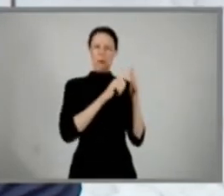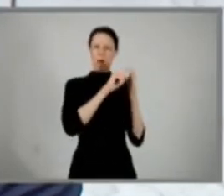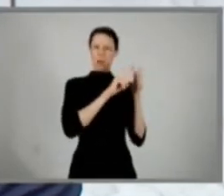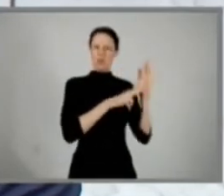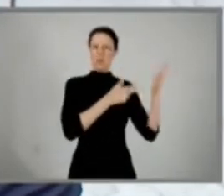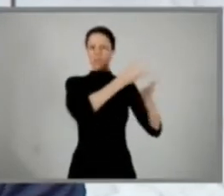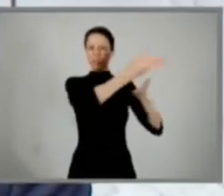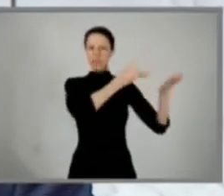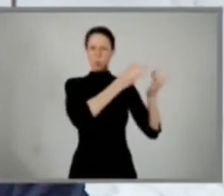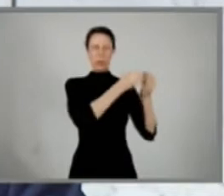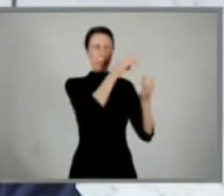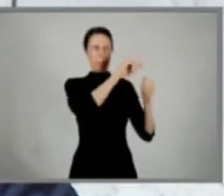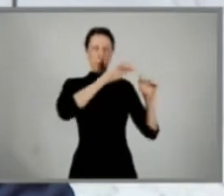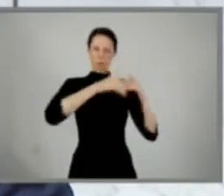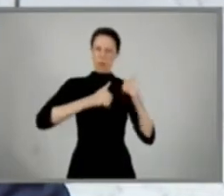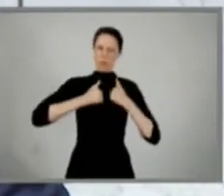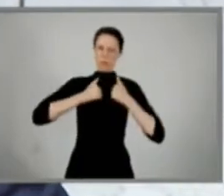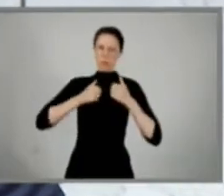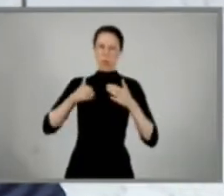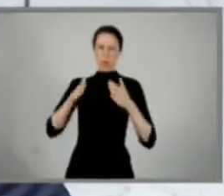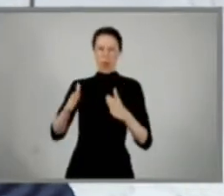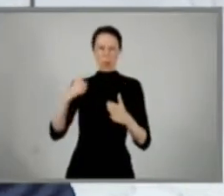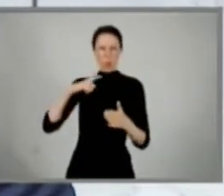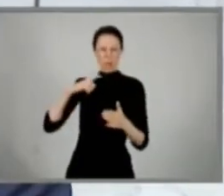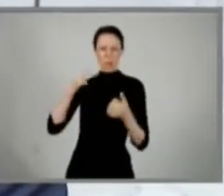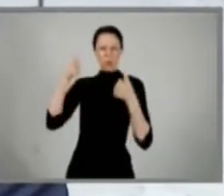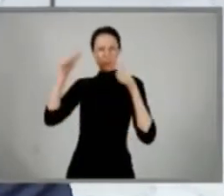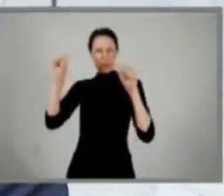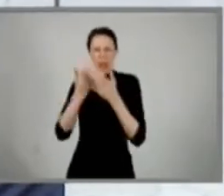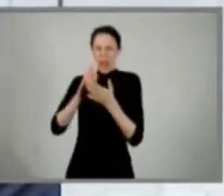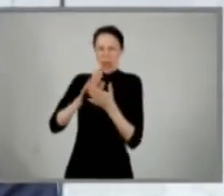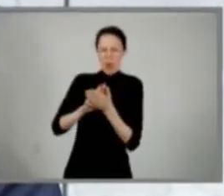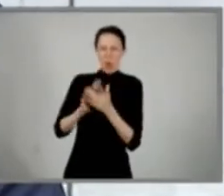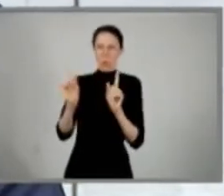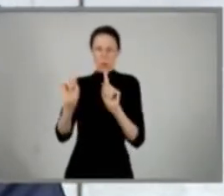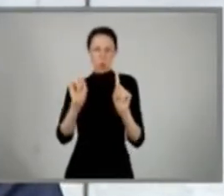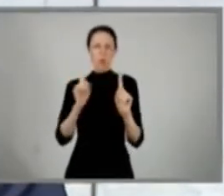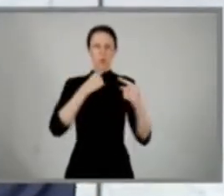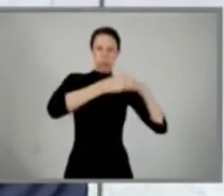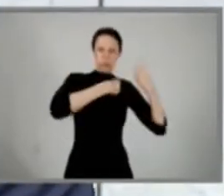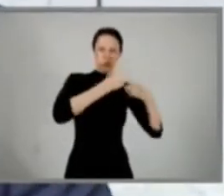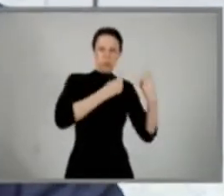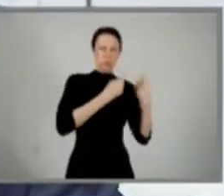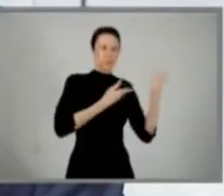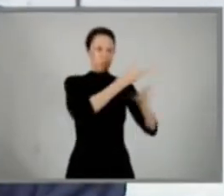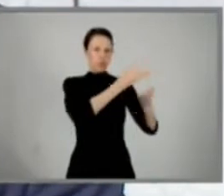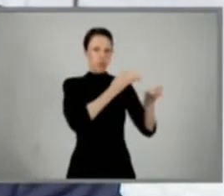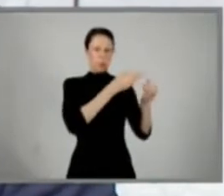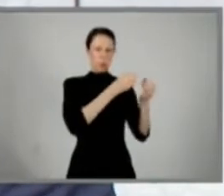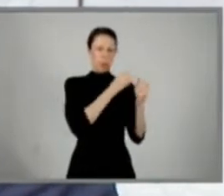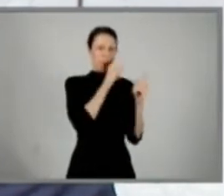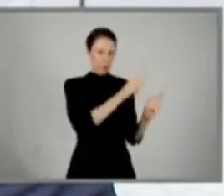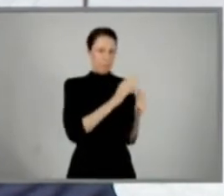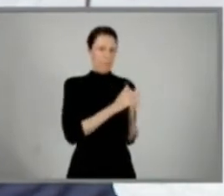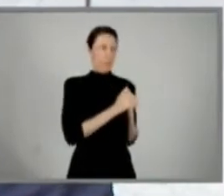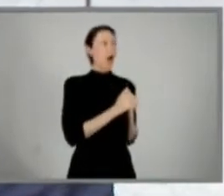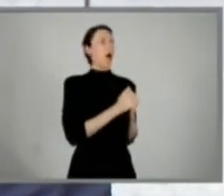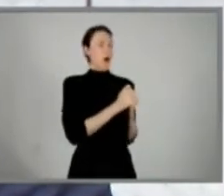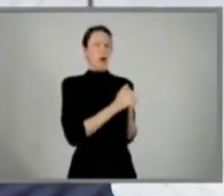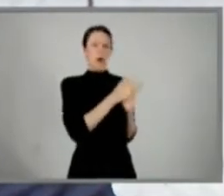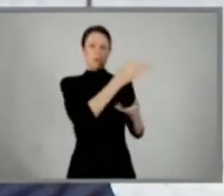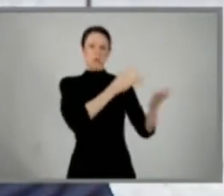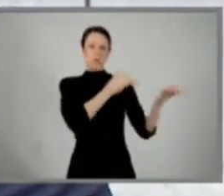measures in place. And I should have mentioned that a copy of this National Contact Tracing Review, as a result of the discussion I had with President-elect Biden yesterday, I'll be forwarding